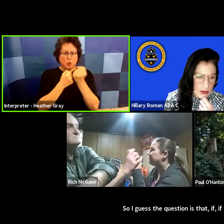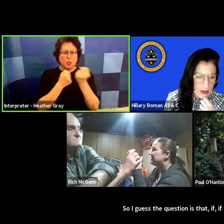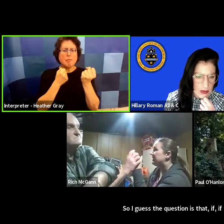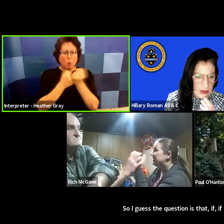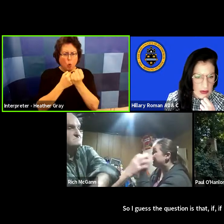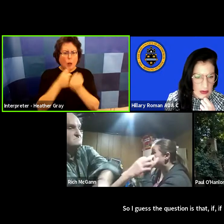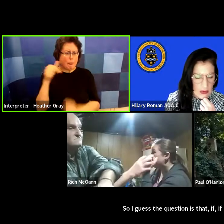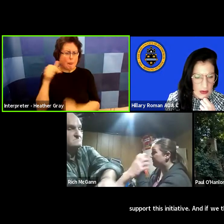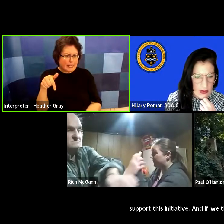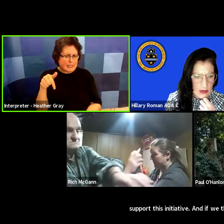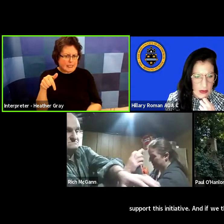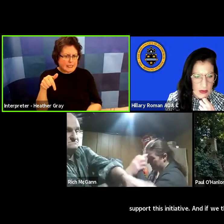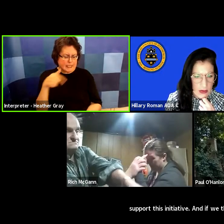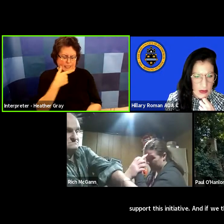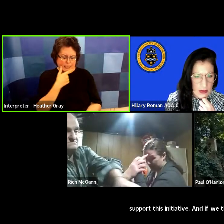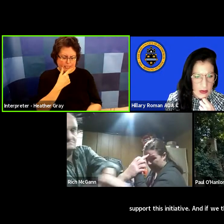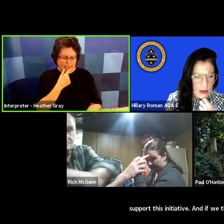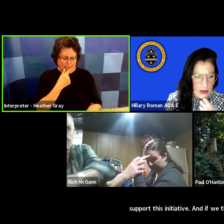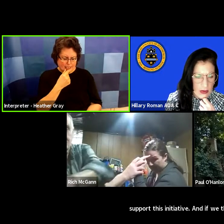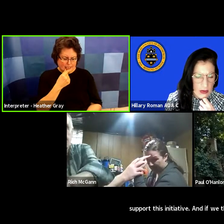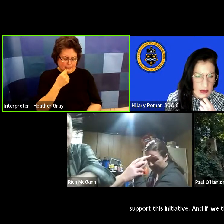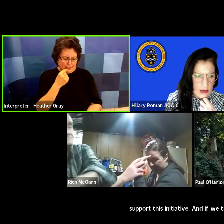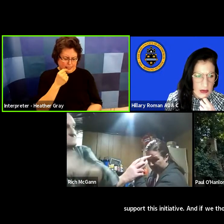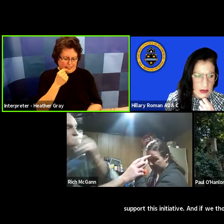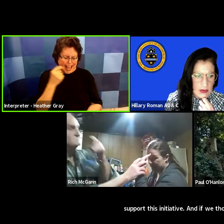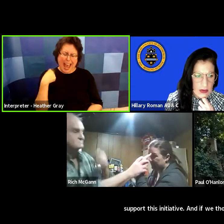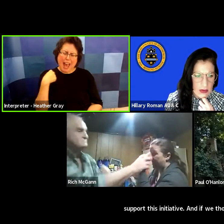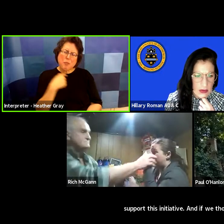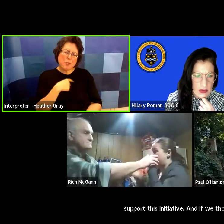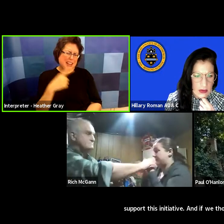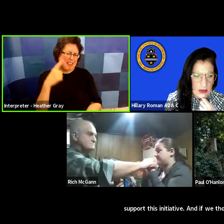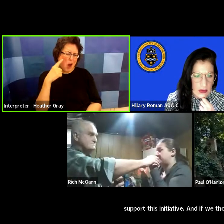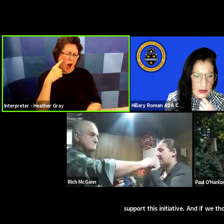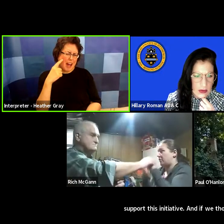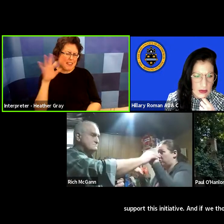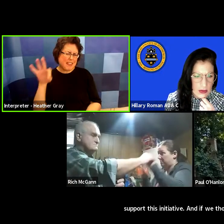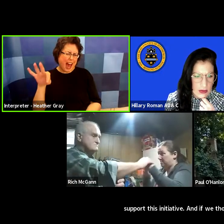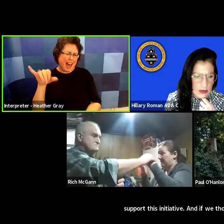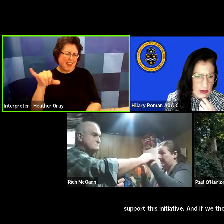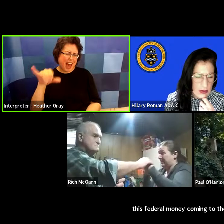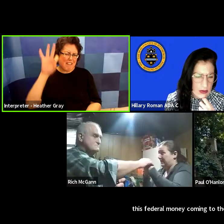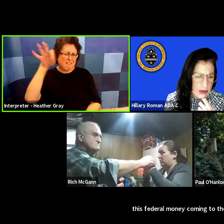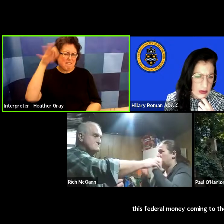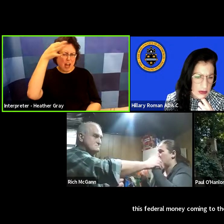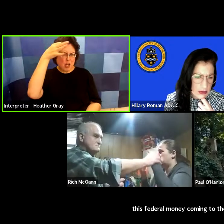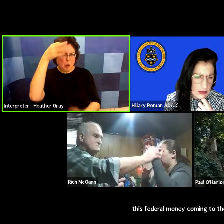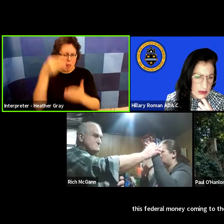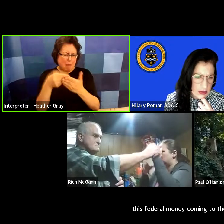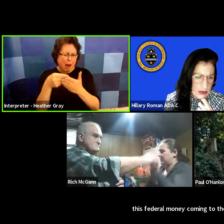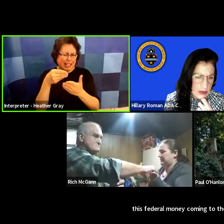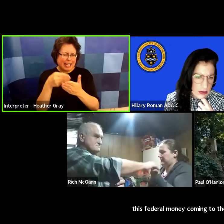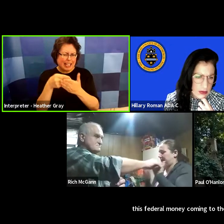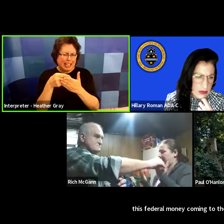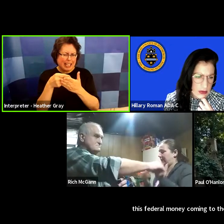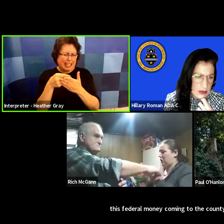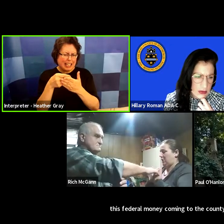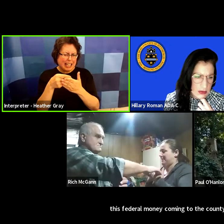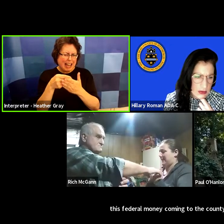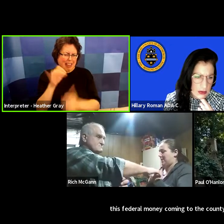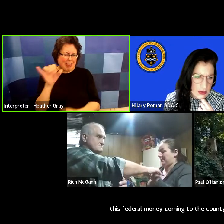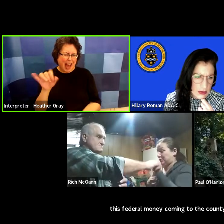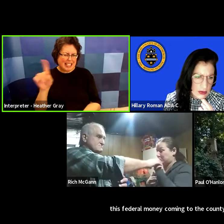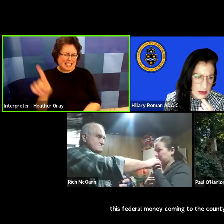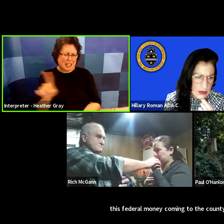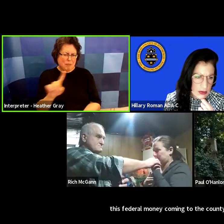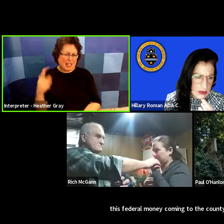we thought that this federal money coming to the county is something that could be